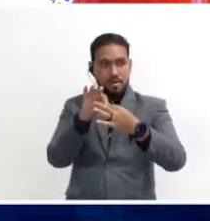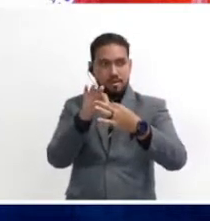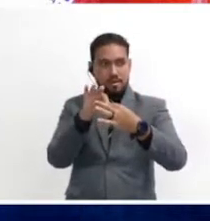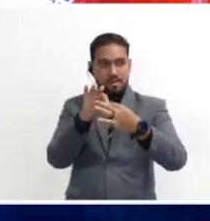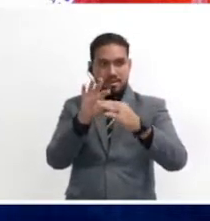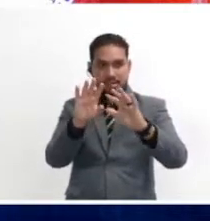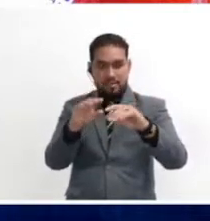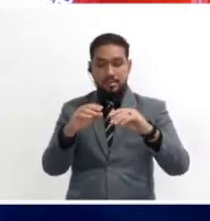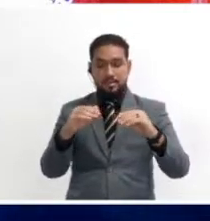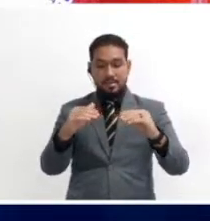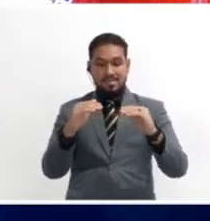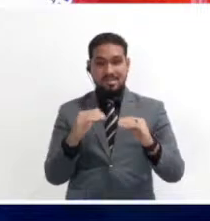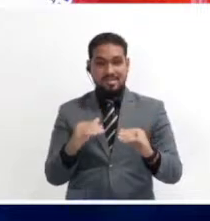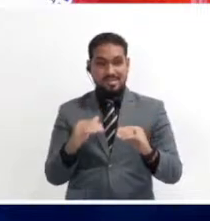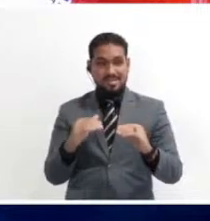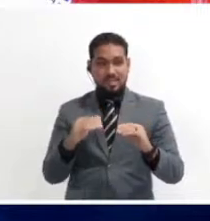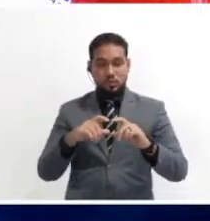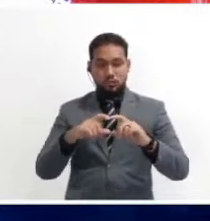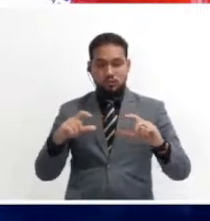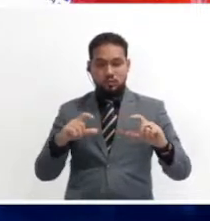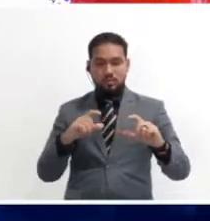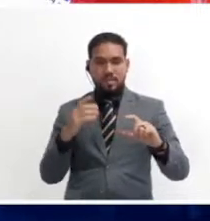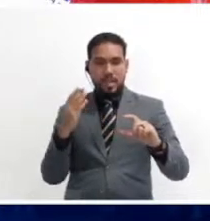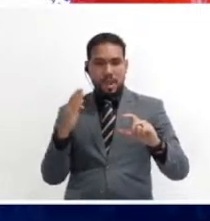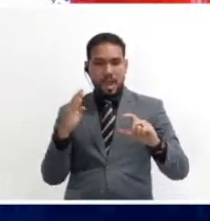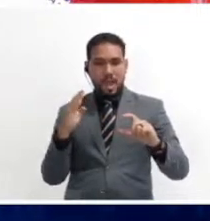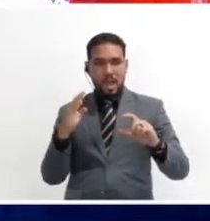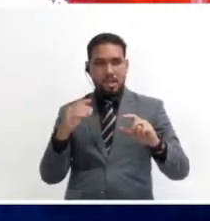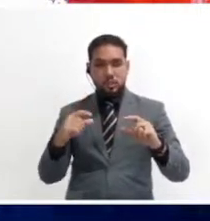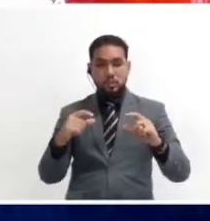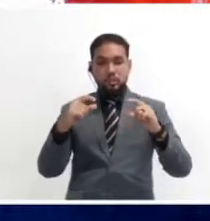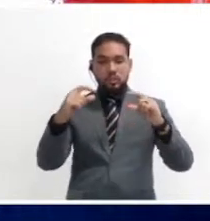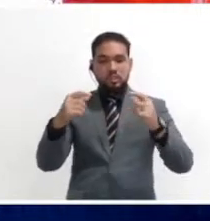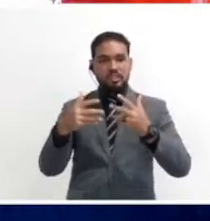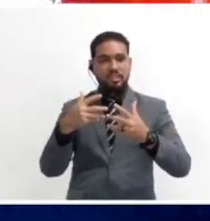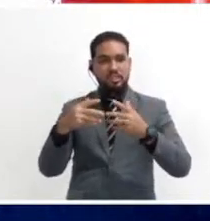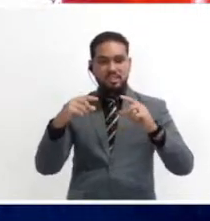locally. And so the chips would be designed to have